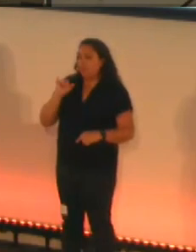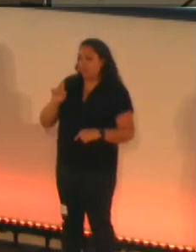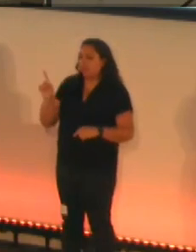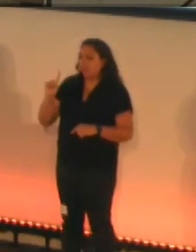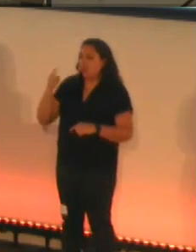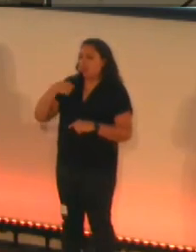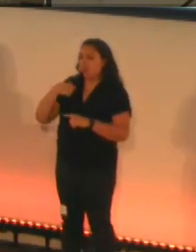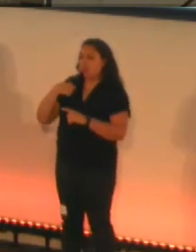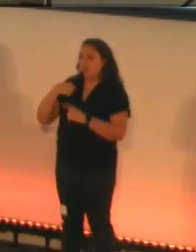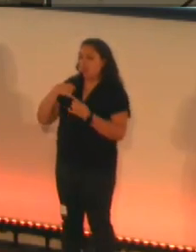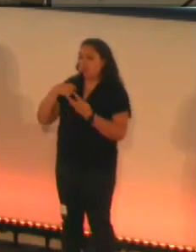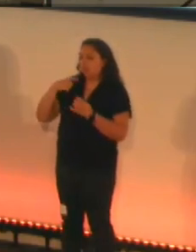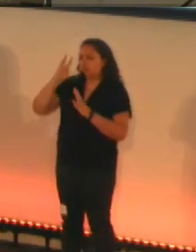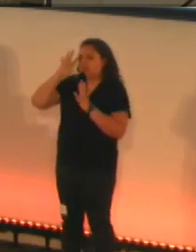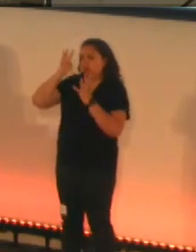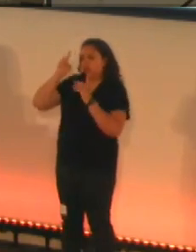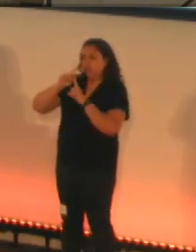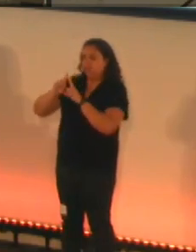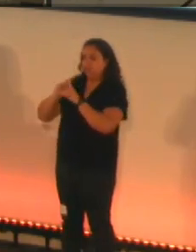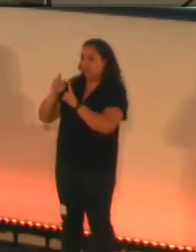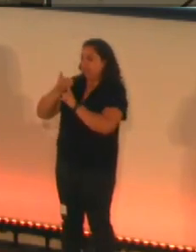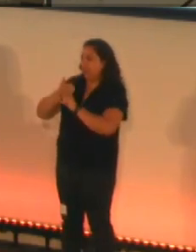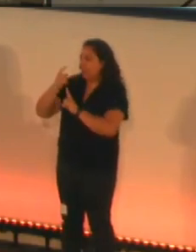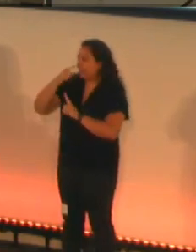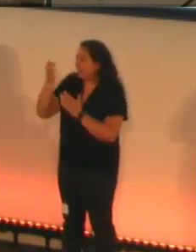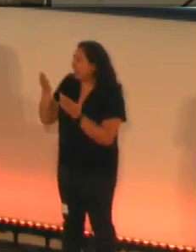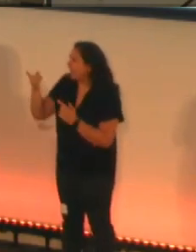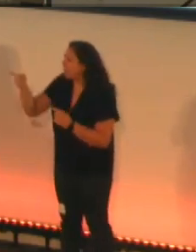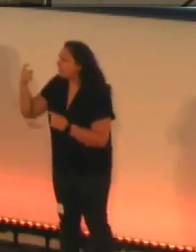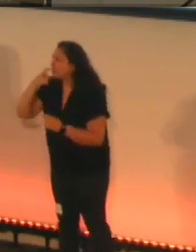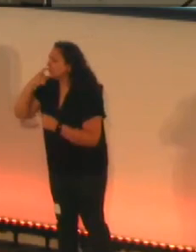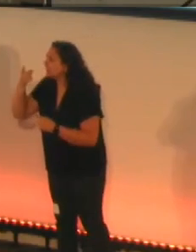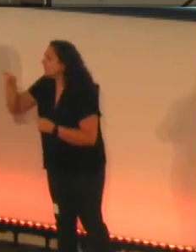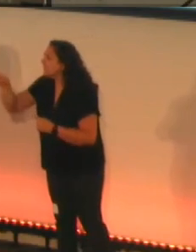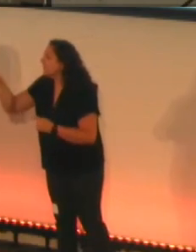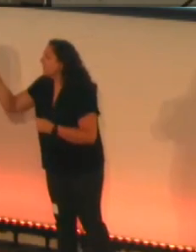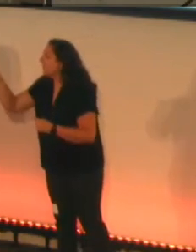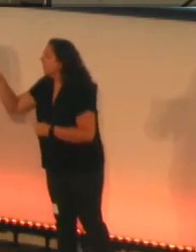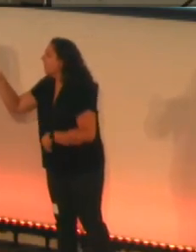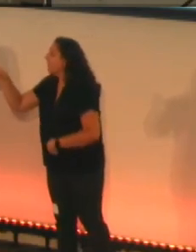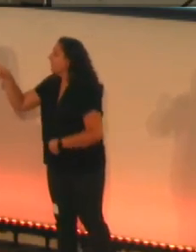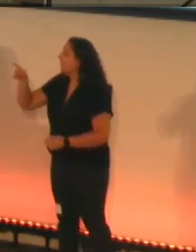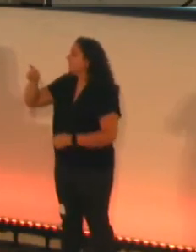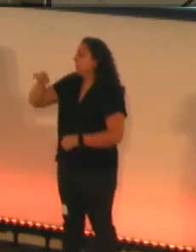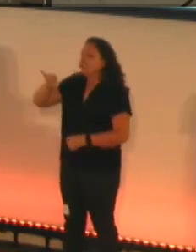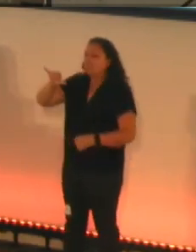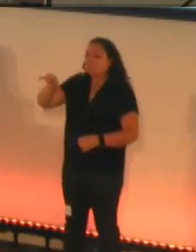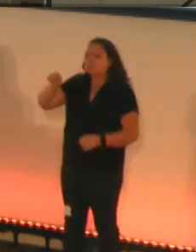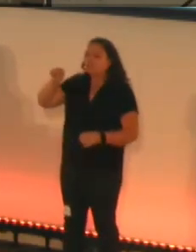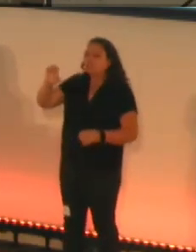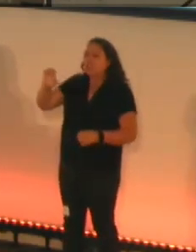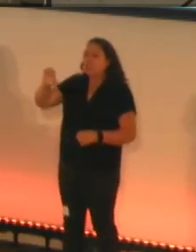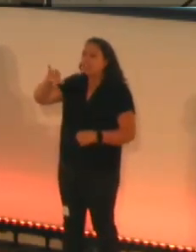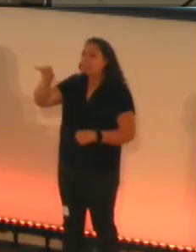And that other researcher, who's in the crowd right now, I believe, I just saw her over there, Yeonju Jung, she did that for us. Those are